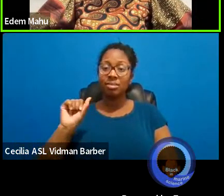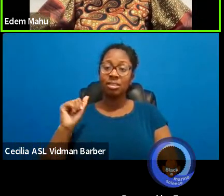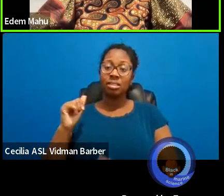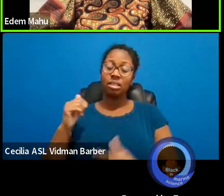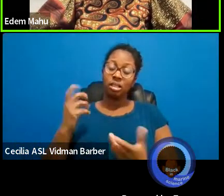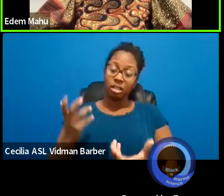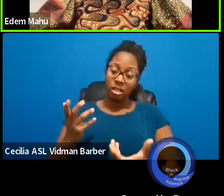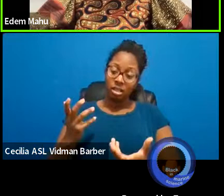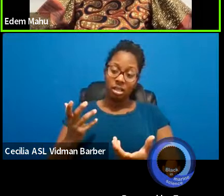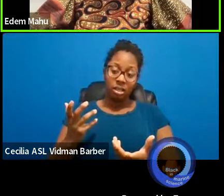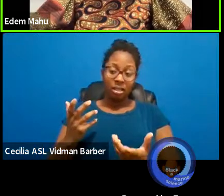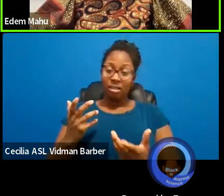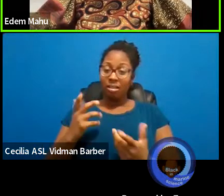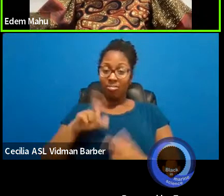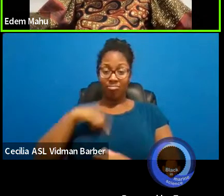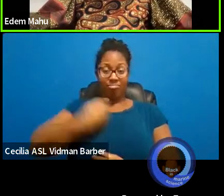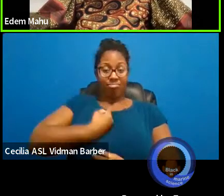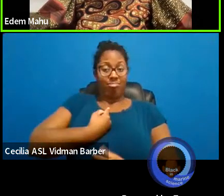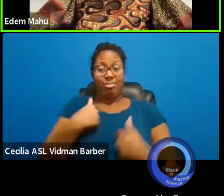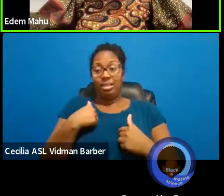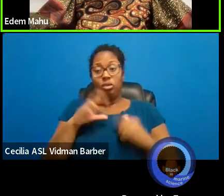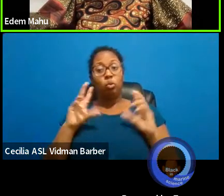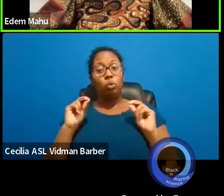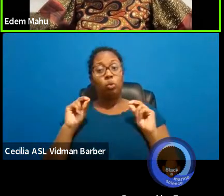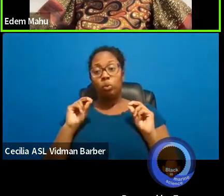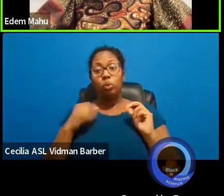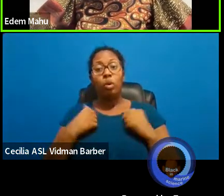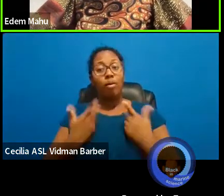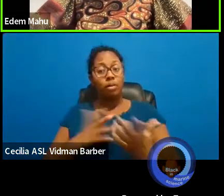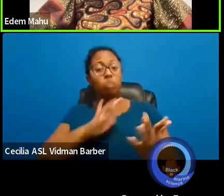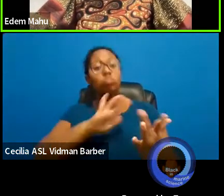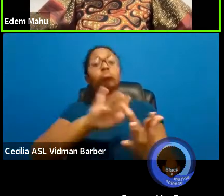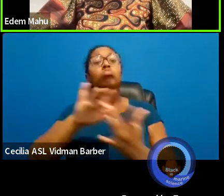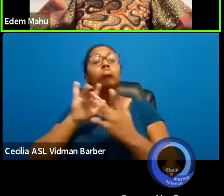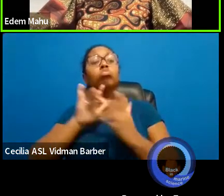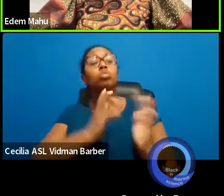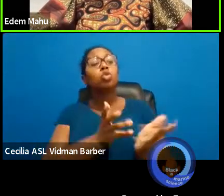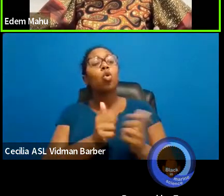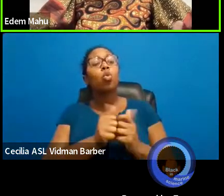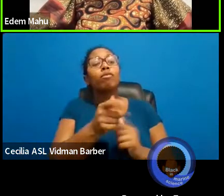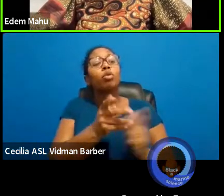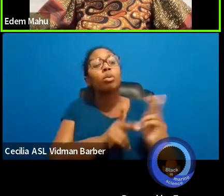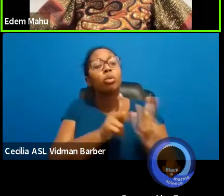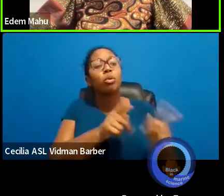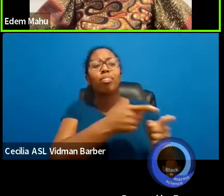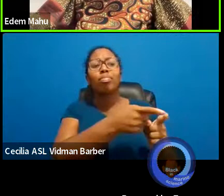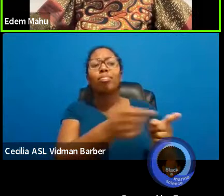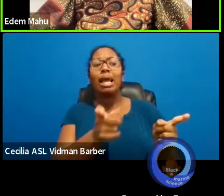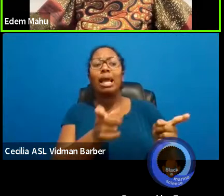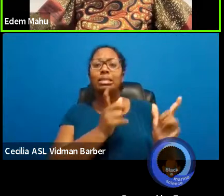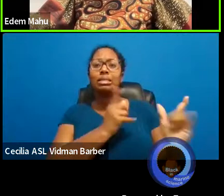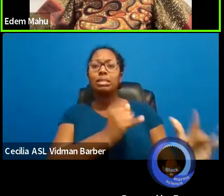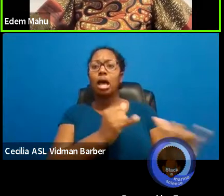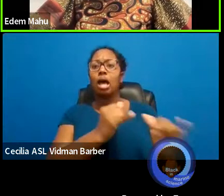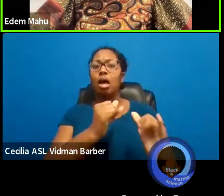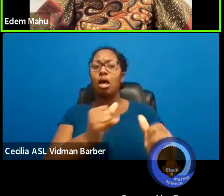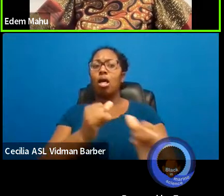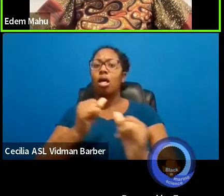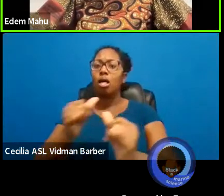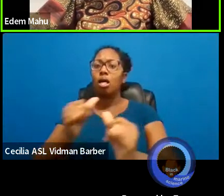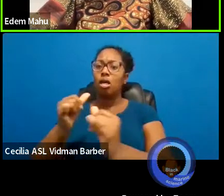It is not just me. I have spoken to a couple of people, and they have also shared,